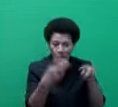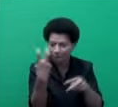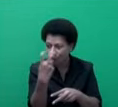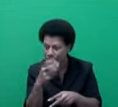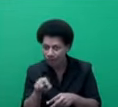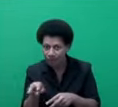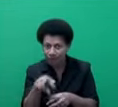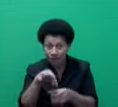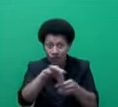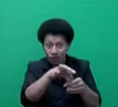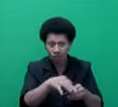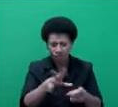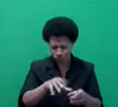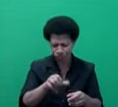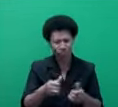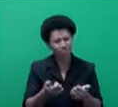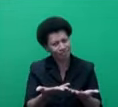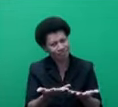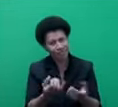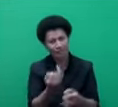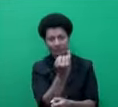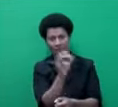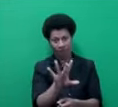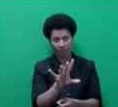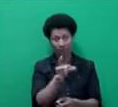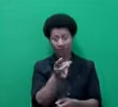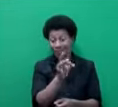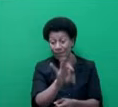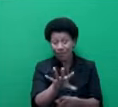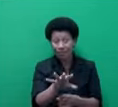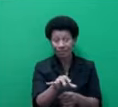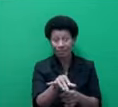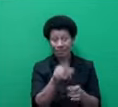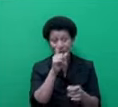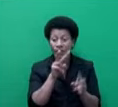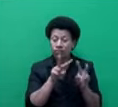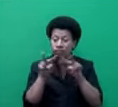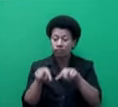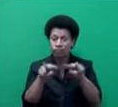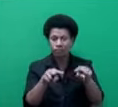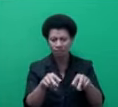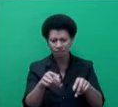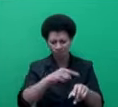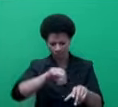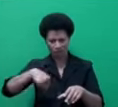have to take note. That's an independent body. It's completely independent. We have no influence, nothing over